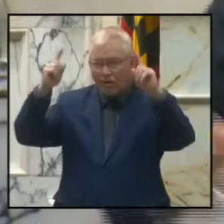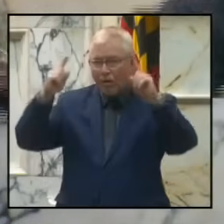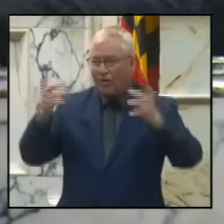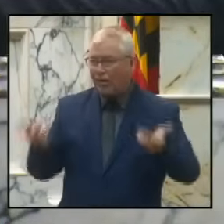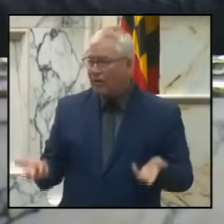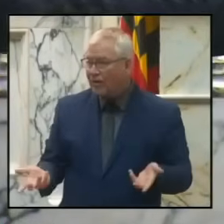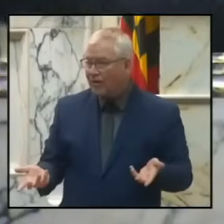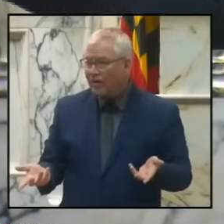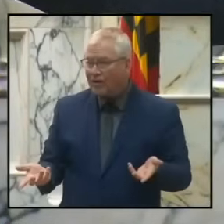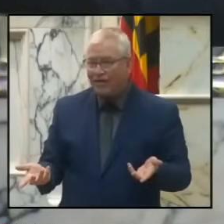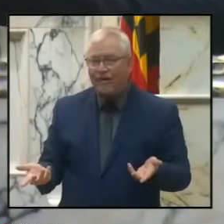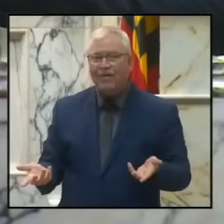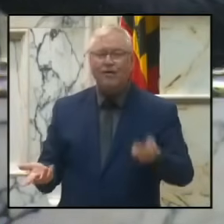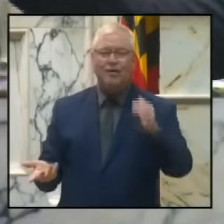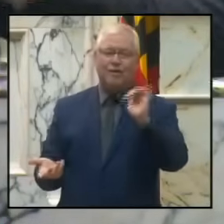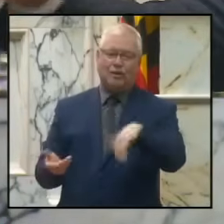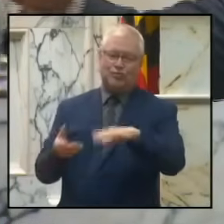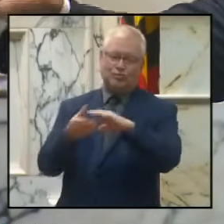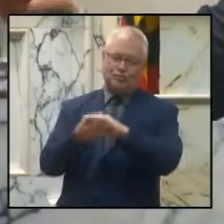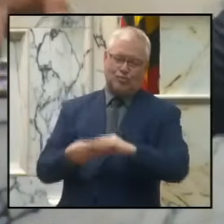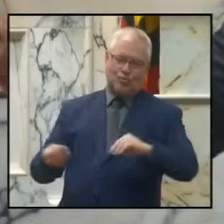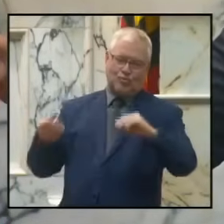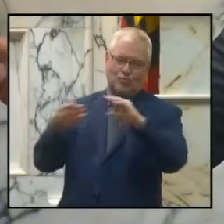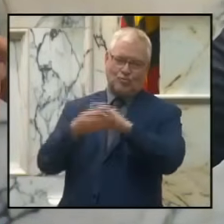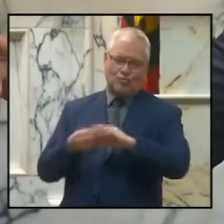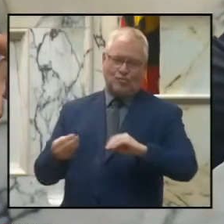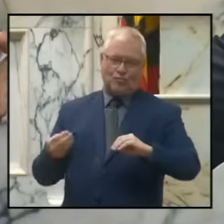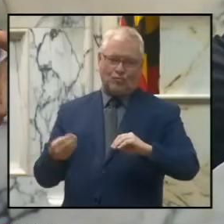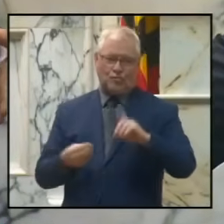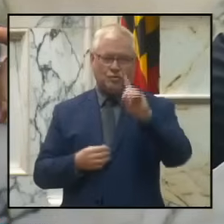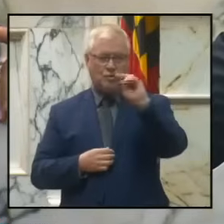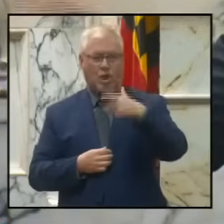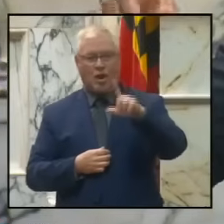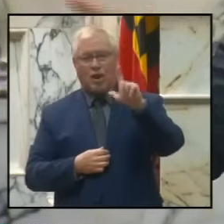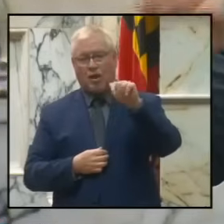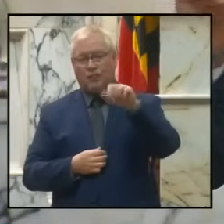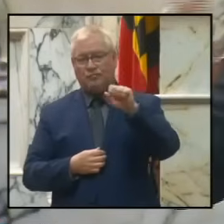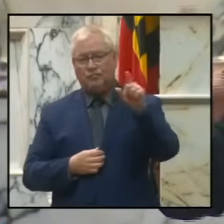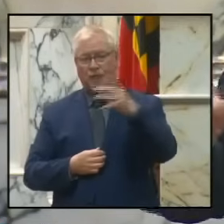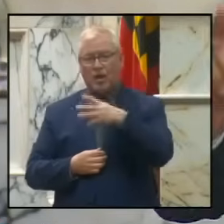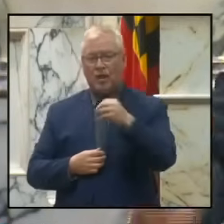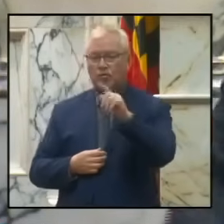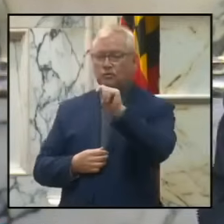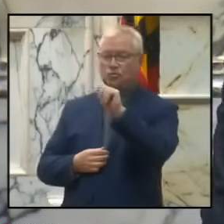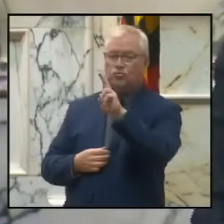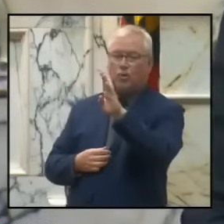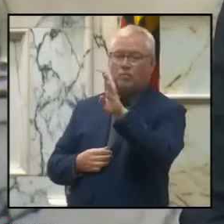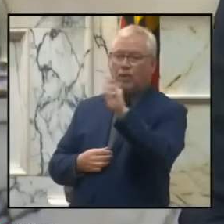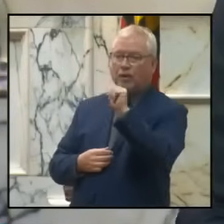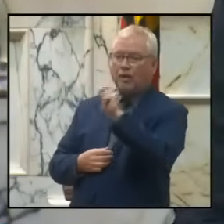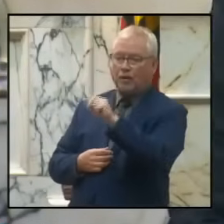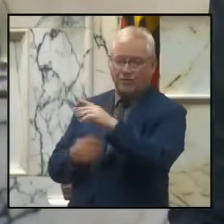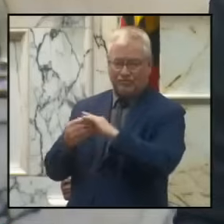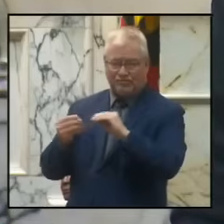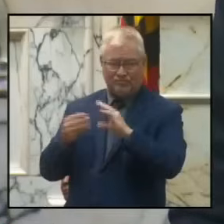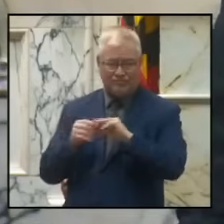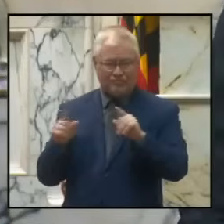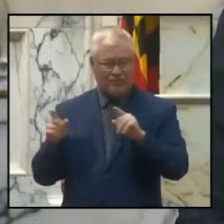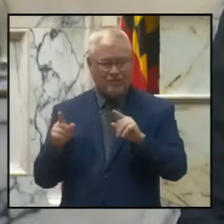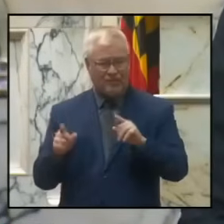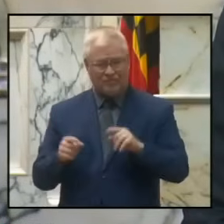It's the story of Douglas and Tubman. They risked their lives for the cause of